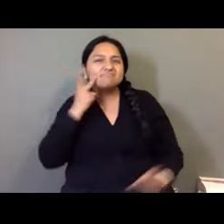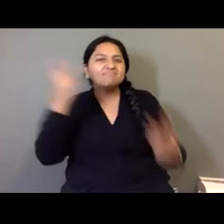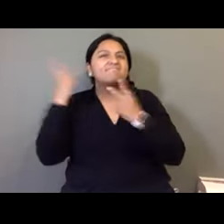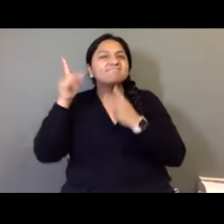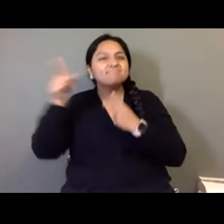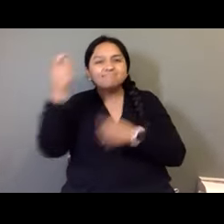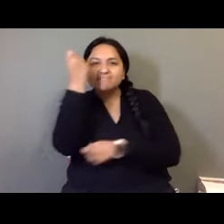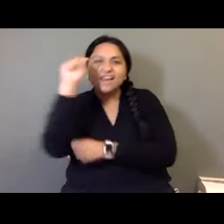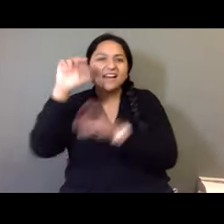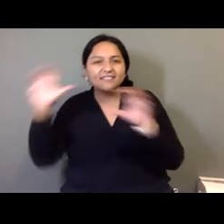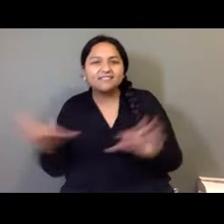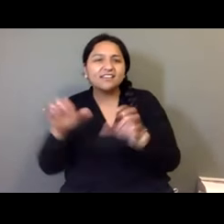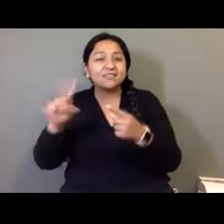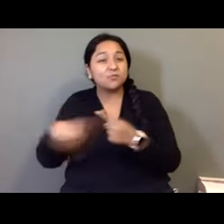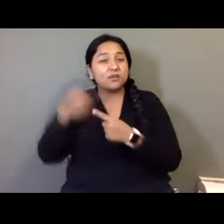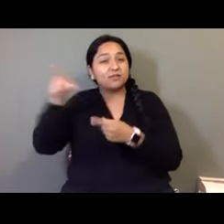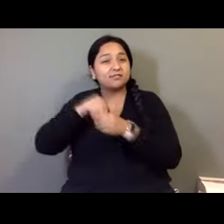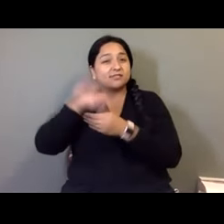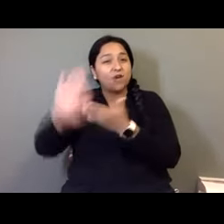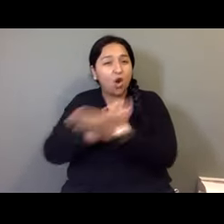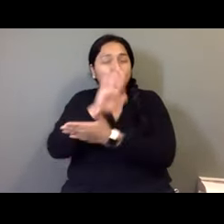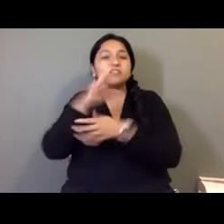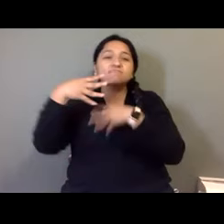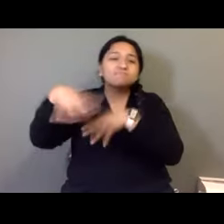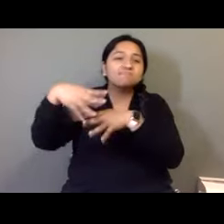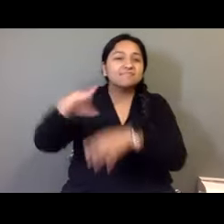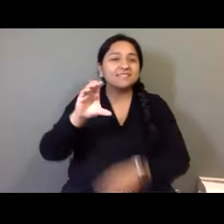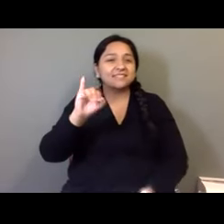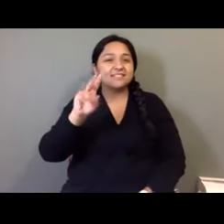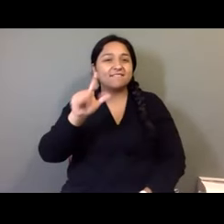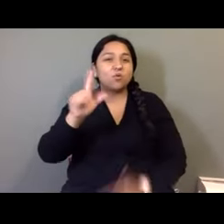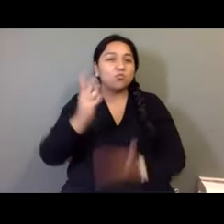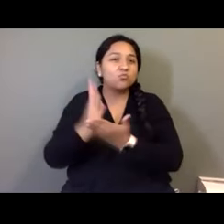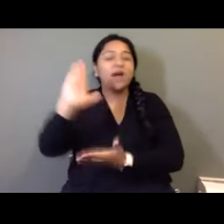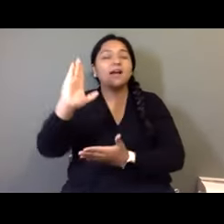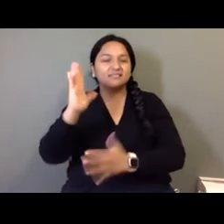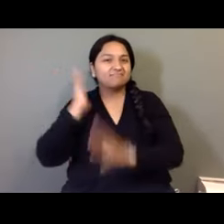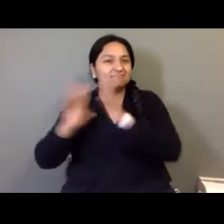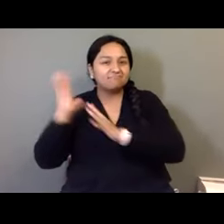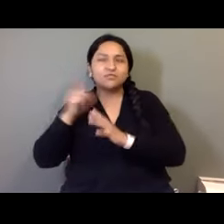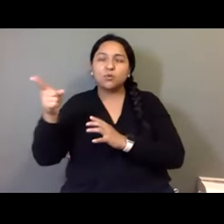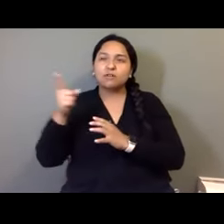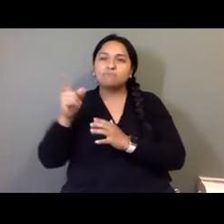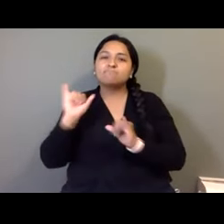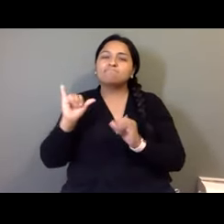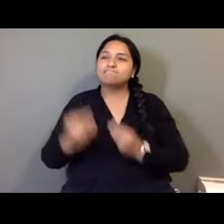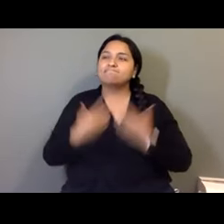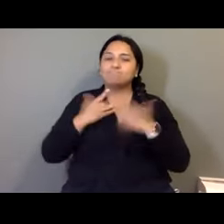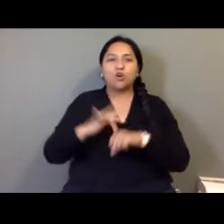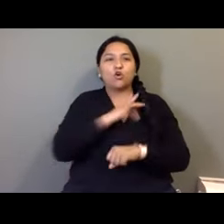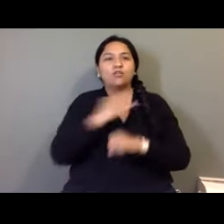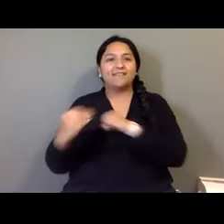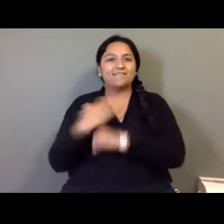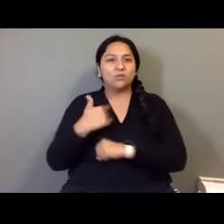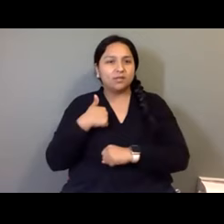was in college to be a part of the civil rights movement. I think that he was one of my earliest influences. That really became a